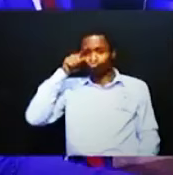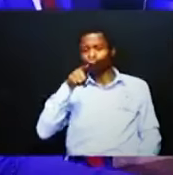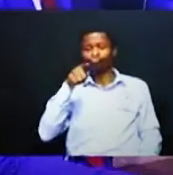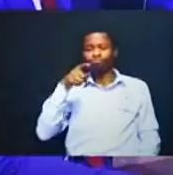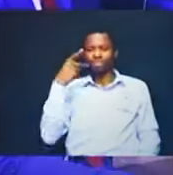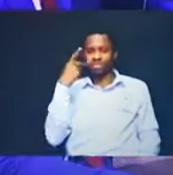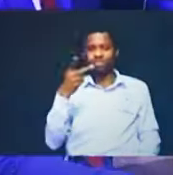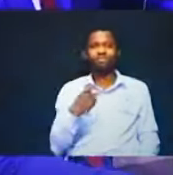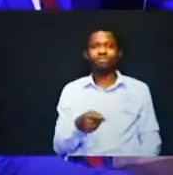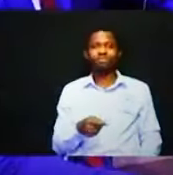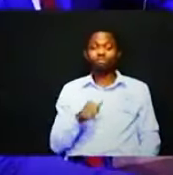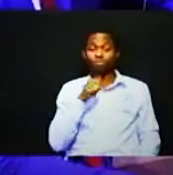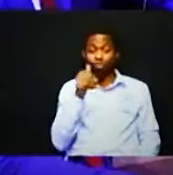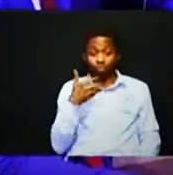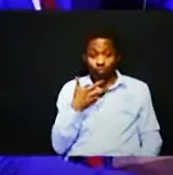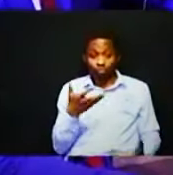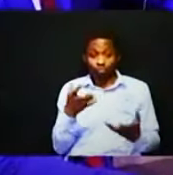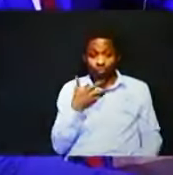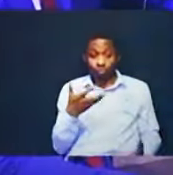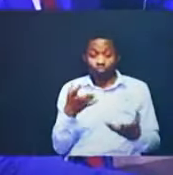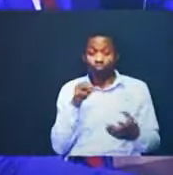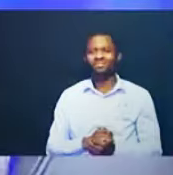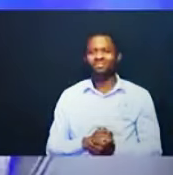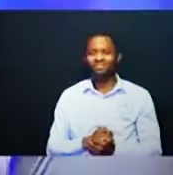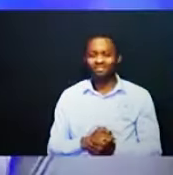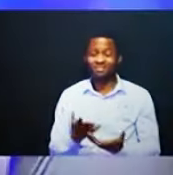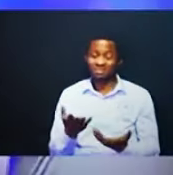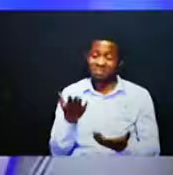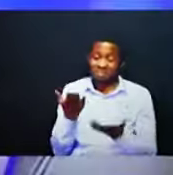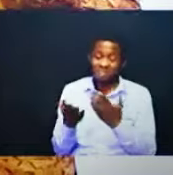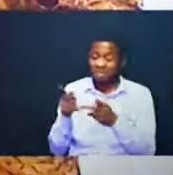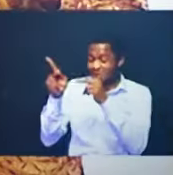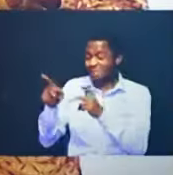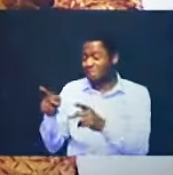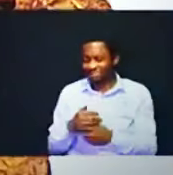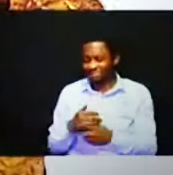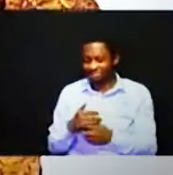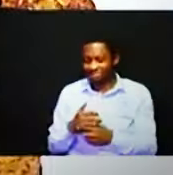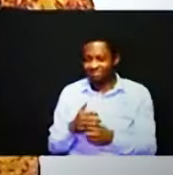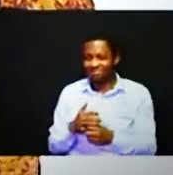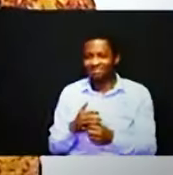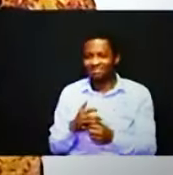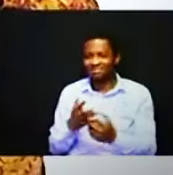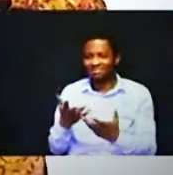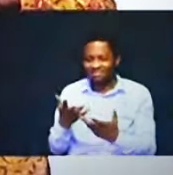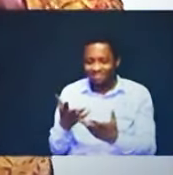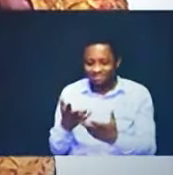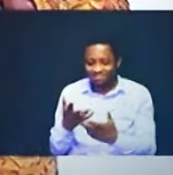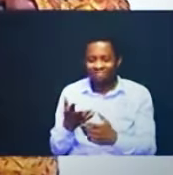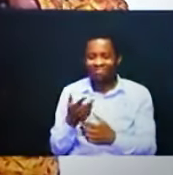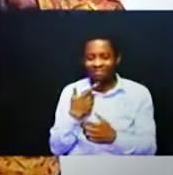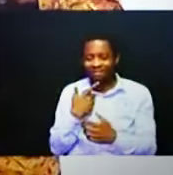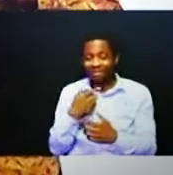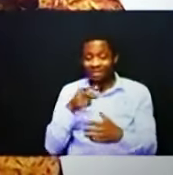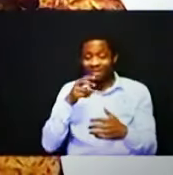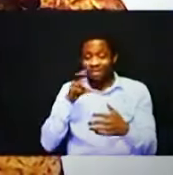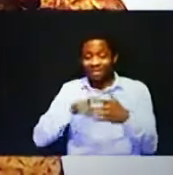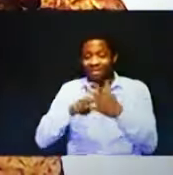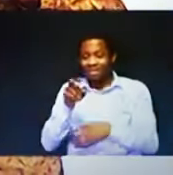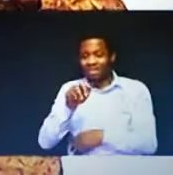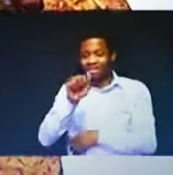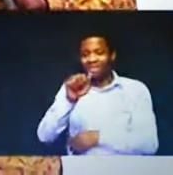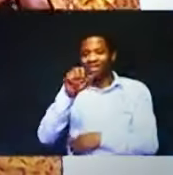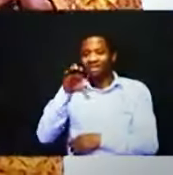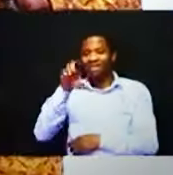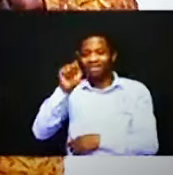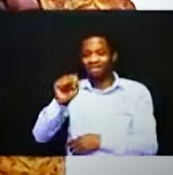wani hwe men kase chire fufu ne mom ni ehia ne se obechire bone. Acts chapter 10, you read from verse 1